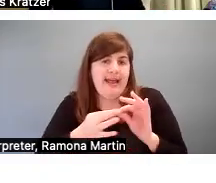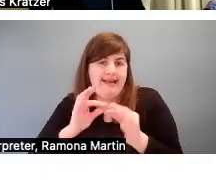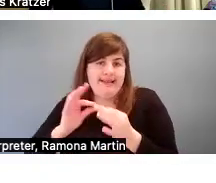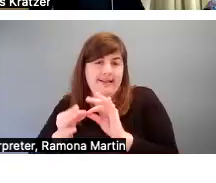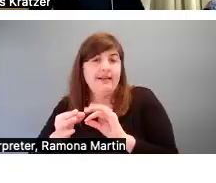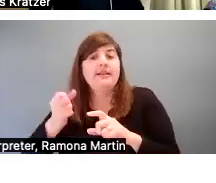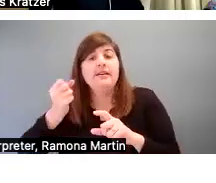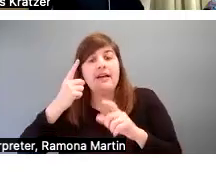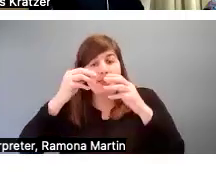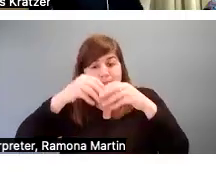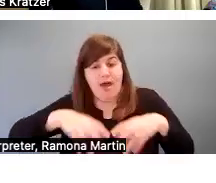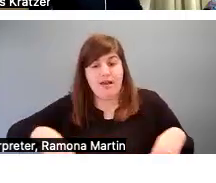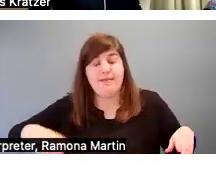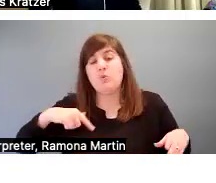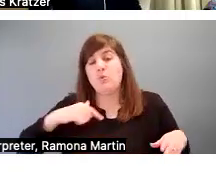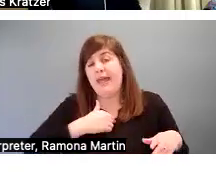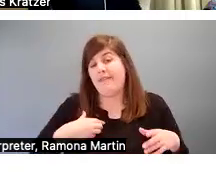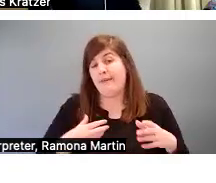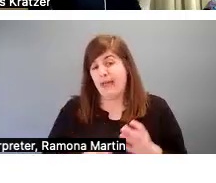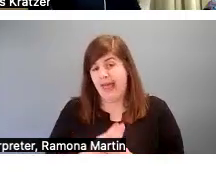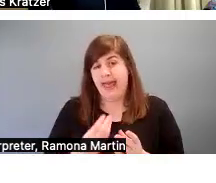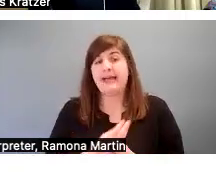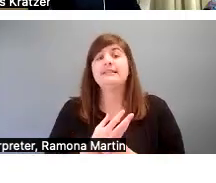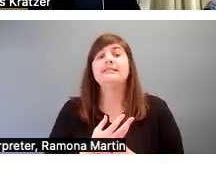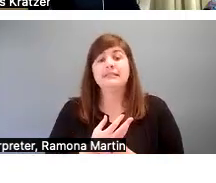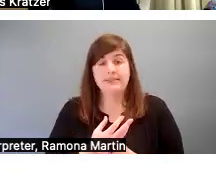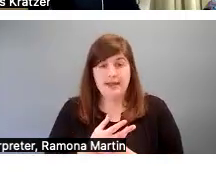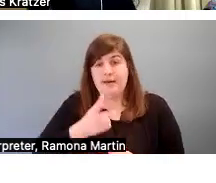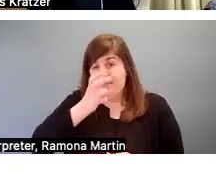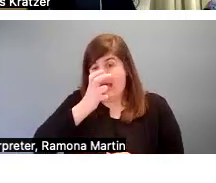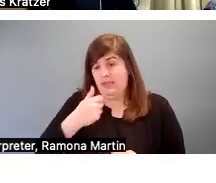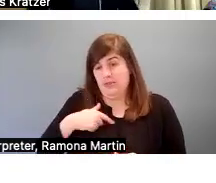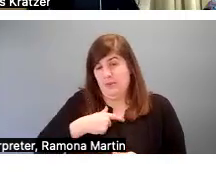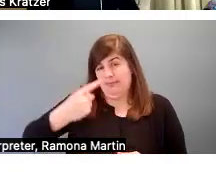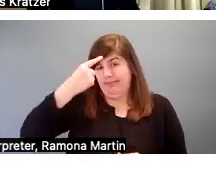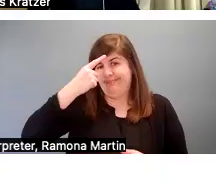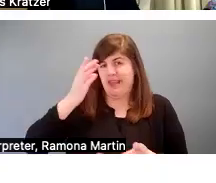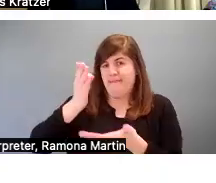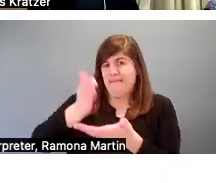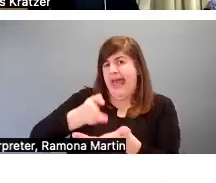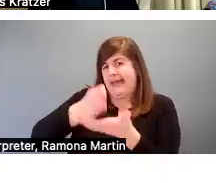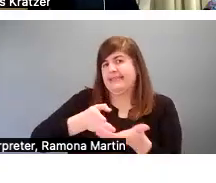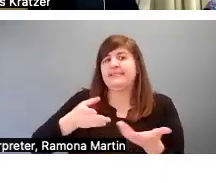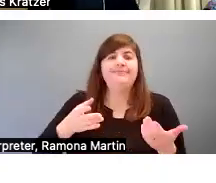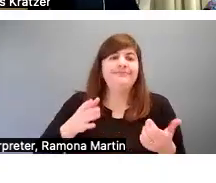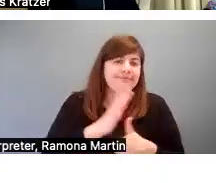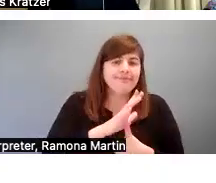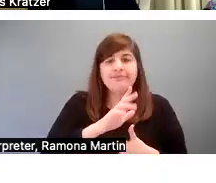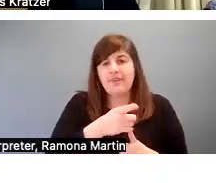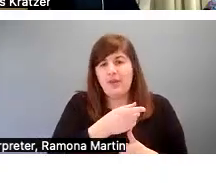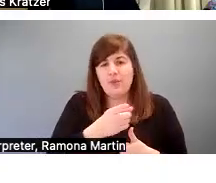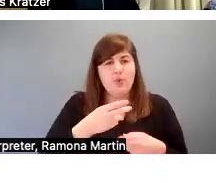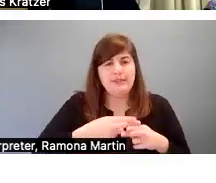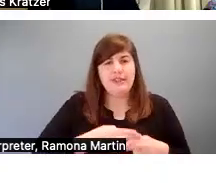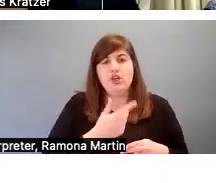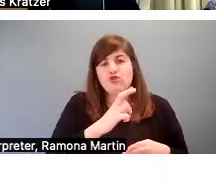At the bottom of the food chain, we have plants, which are eaten by bugs that we think of as pests, like grasshoppers, beetles, caterpillars,